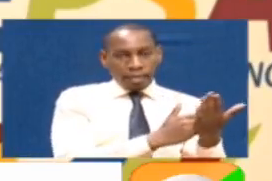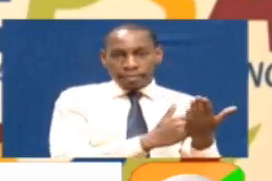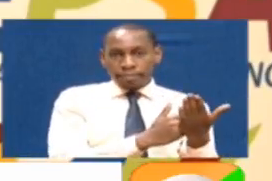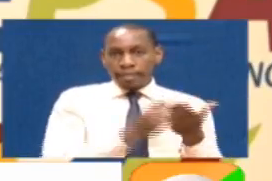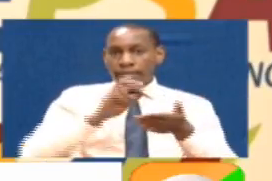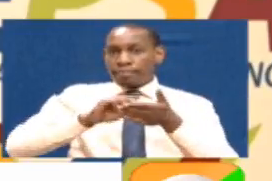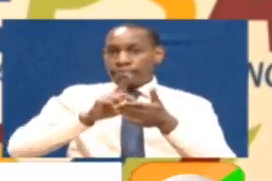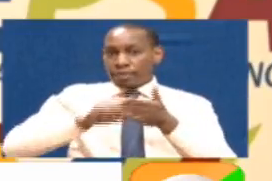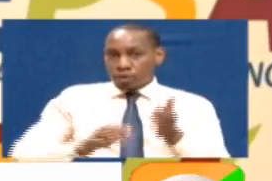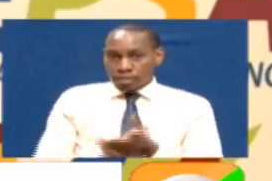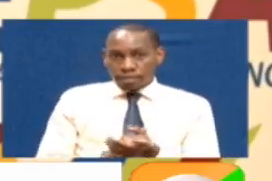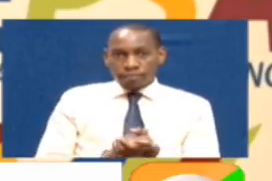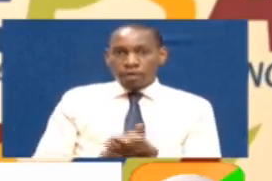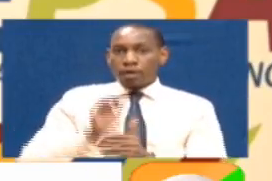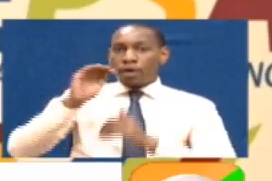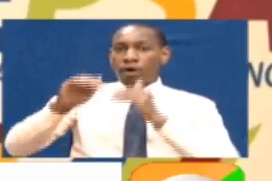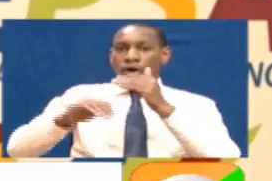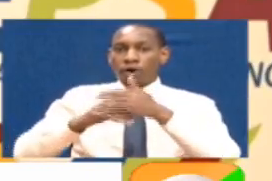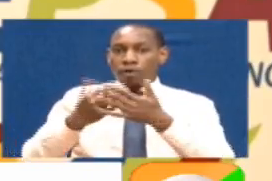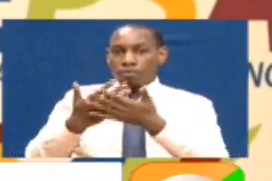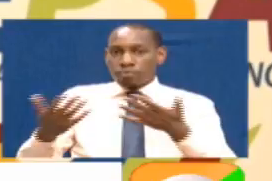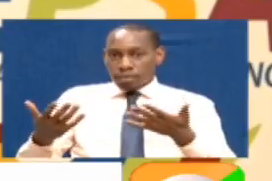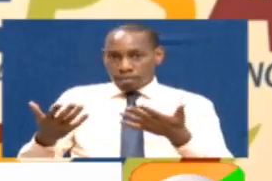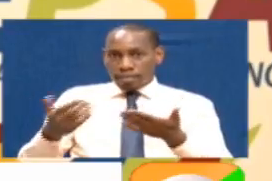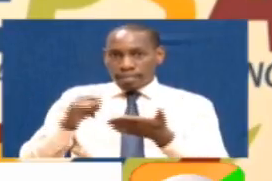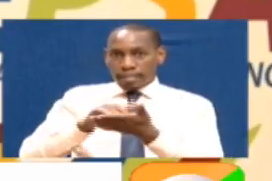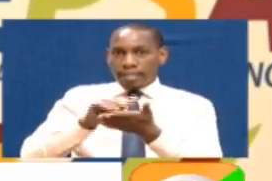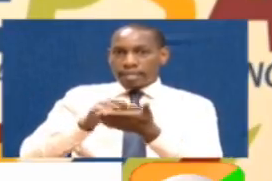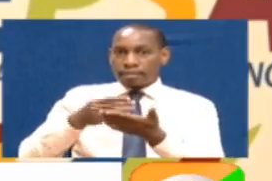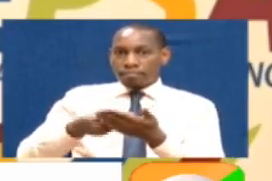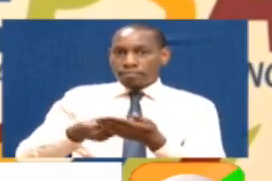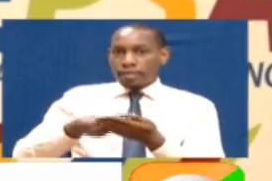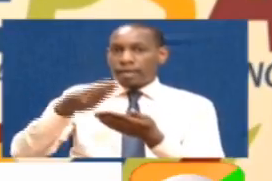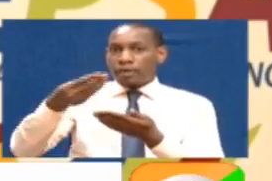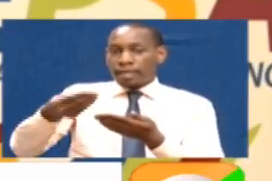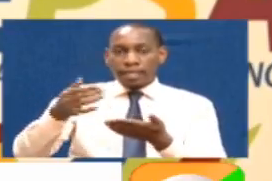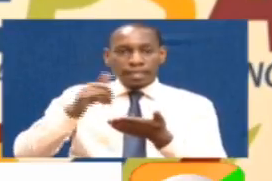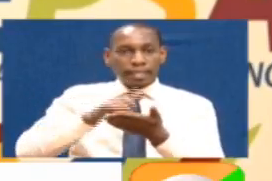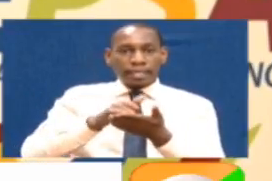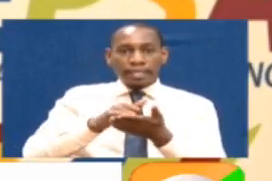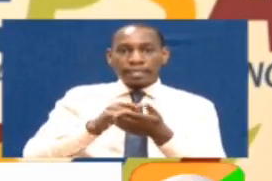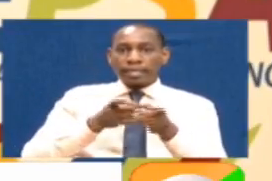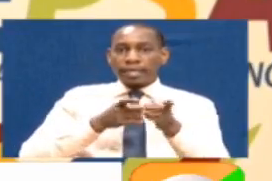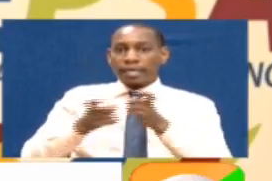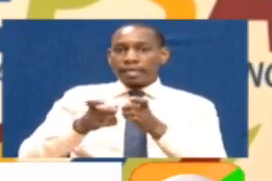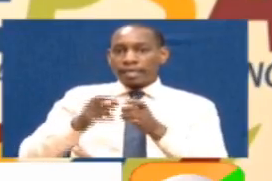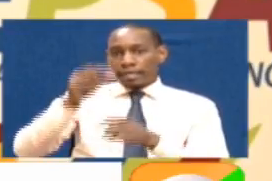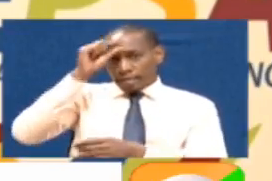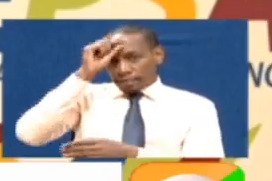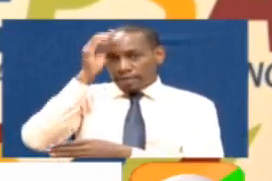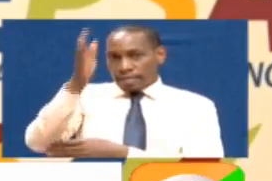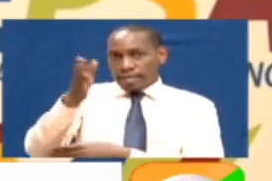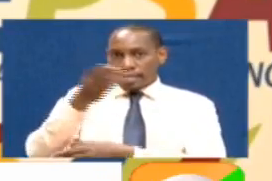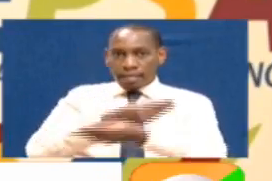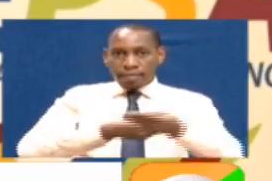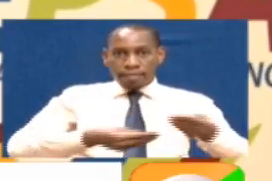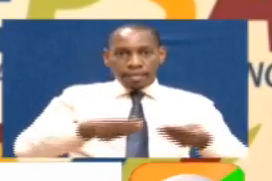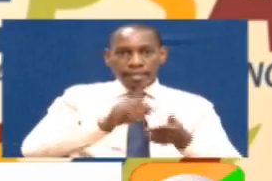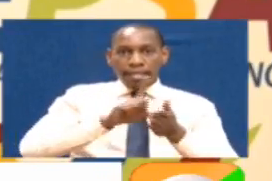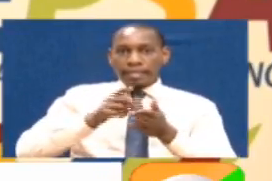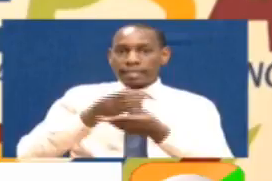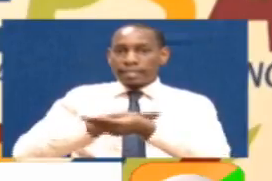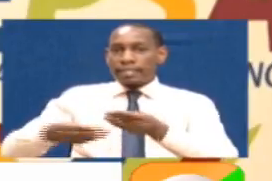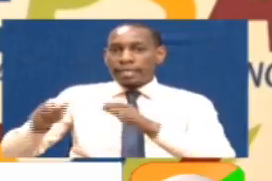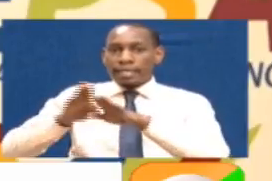where all the subsidies government will be giving will not be government directly buying inputs and selling to the